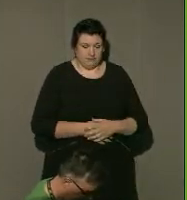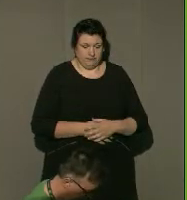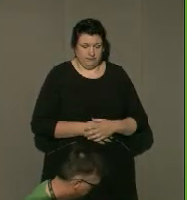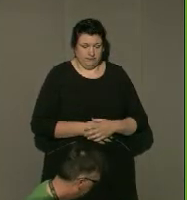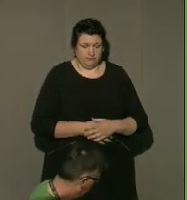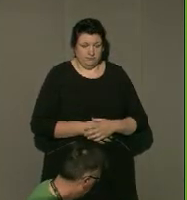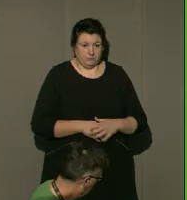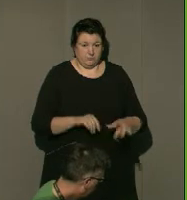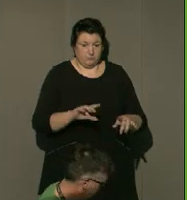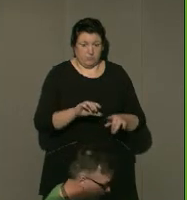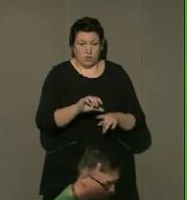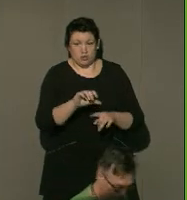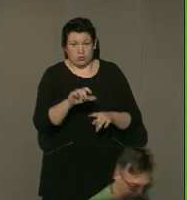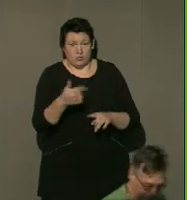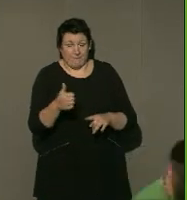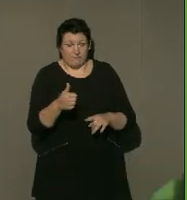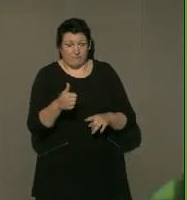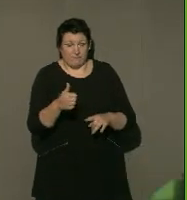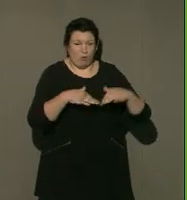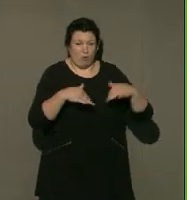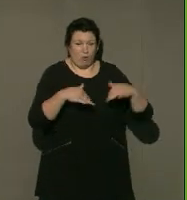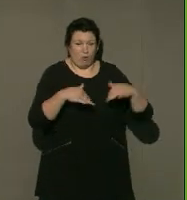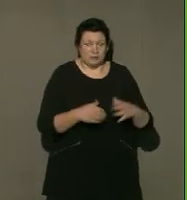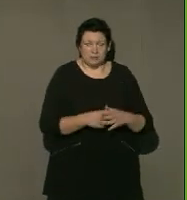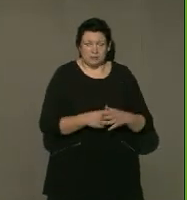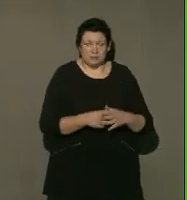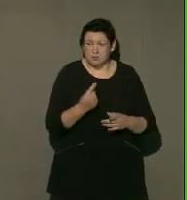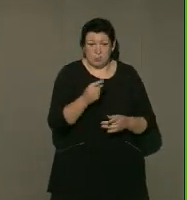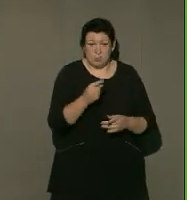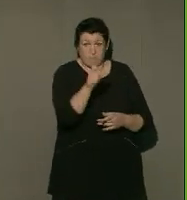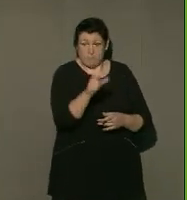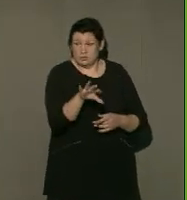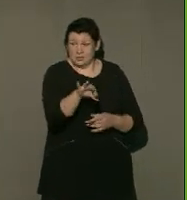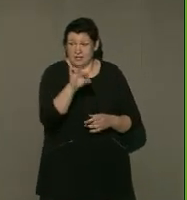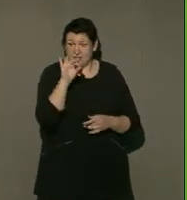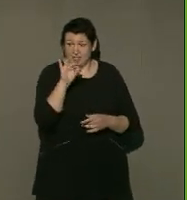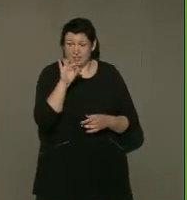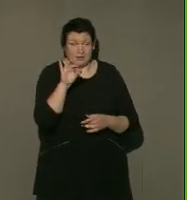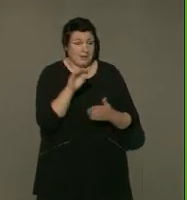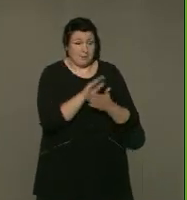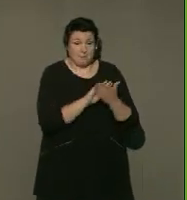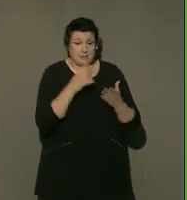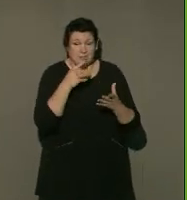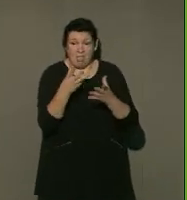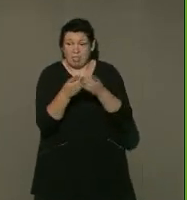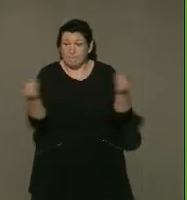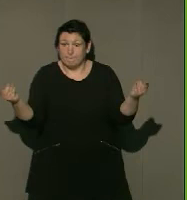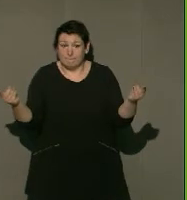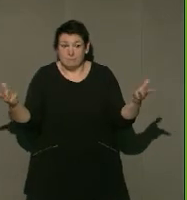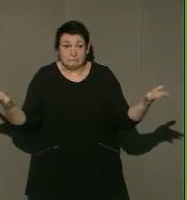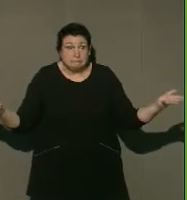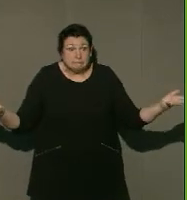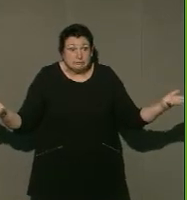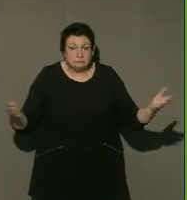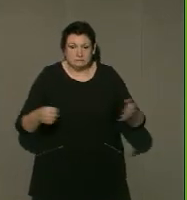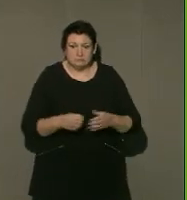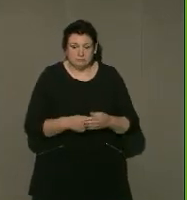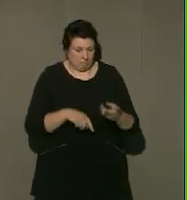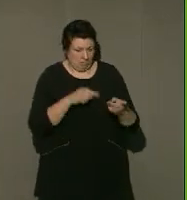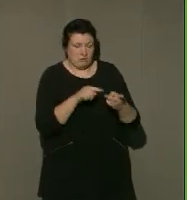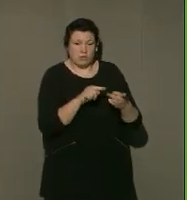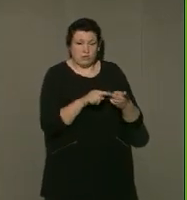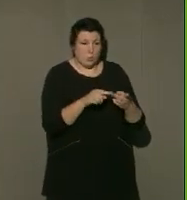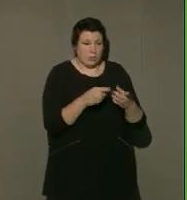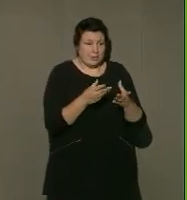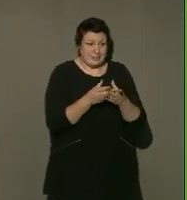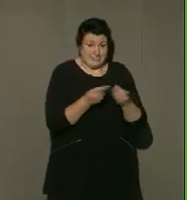Straight after autumn conference, one of those who was elected at conference effectively disappeared from view. Another one disappeared